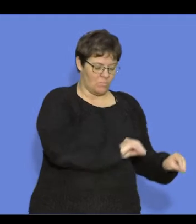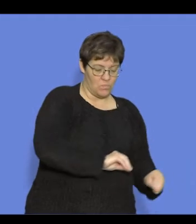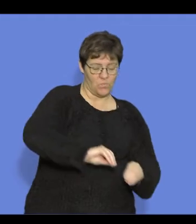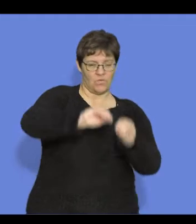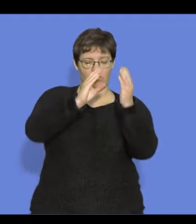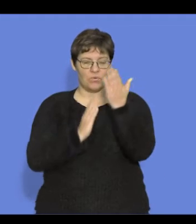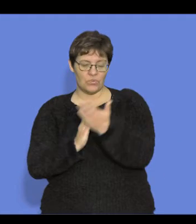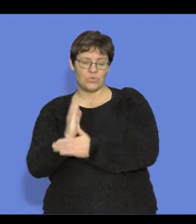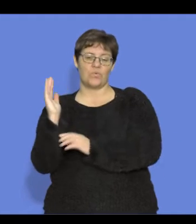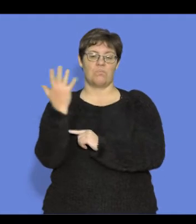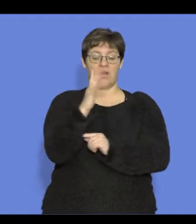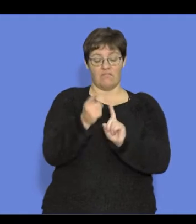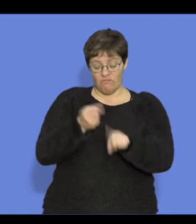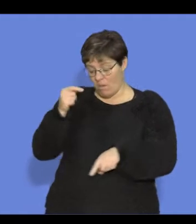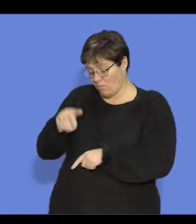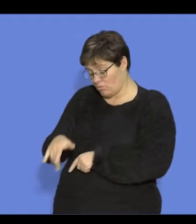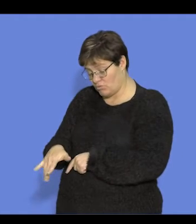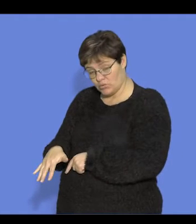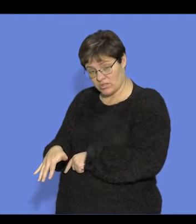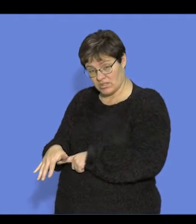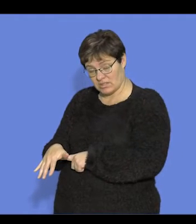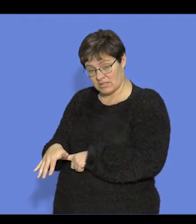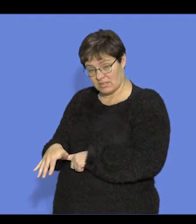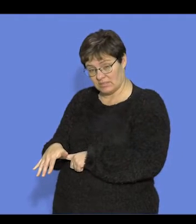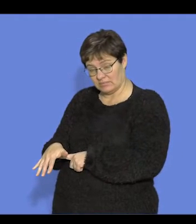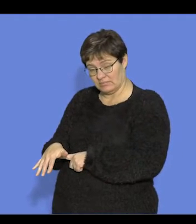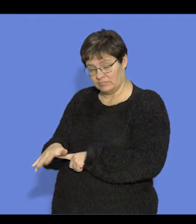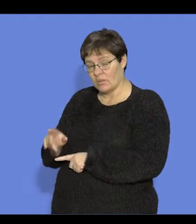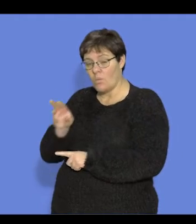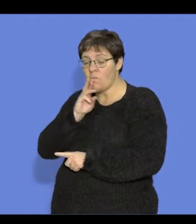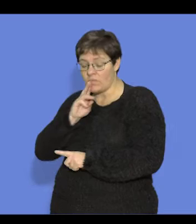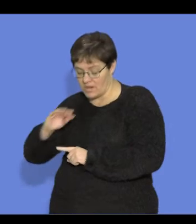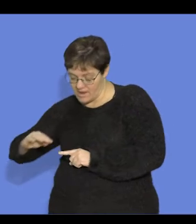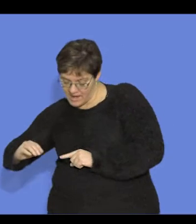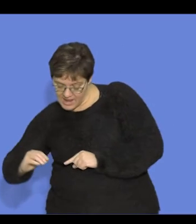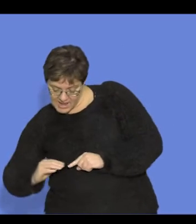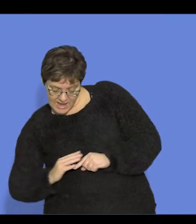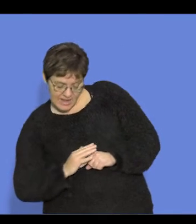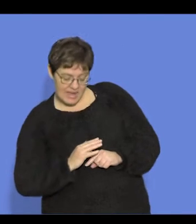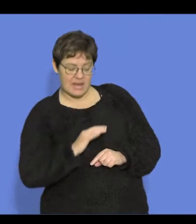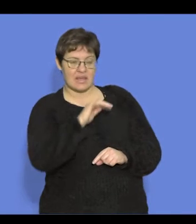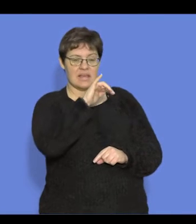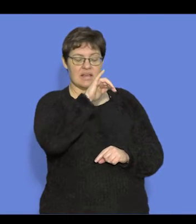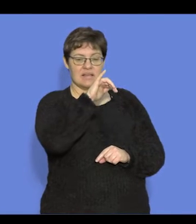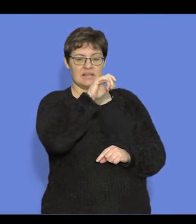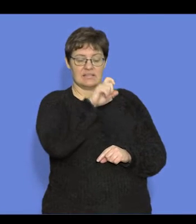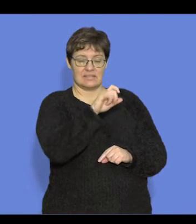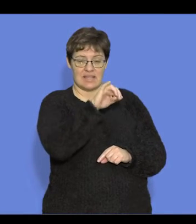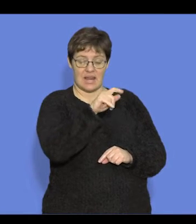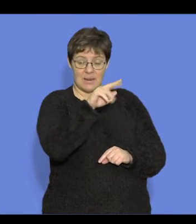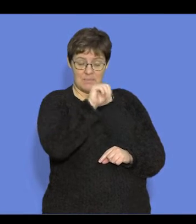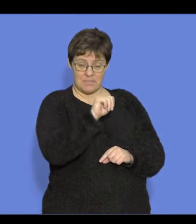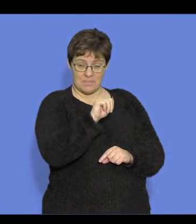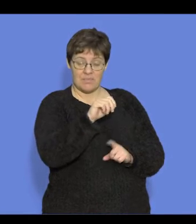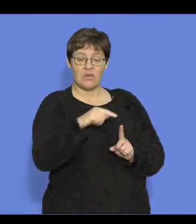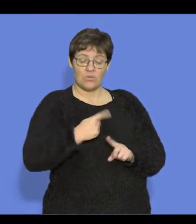Right from in the roots, the water moves into the xylem vessels by root